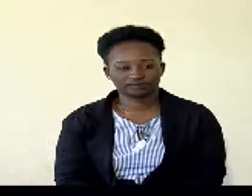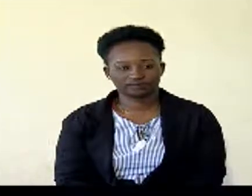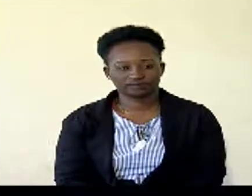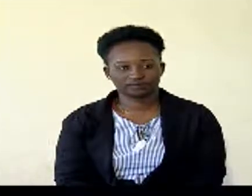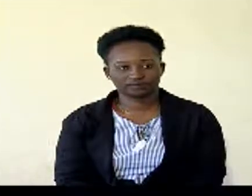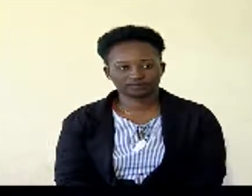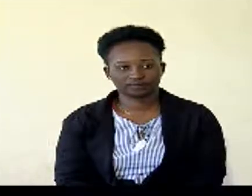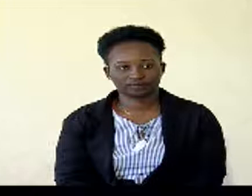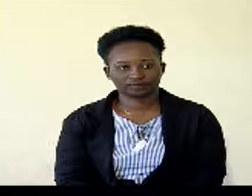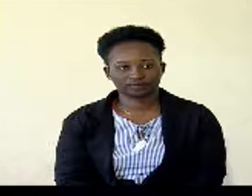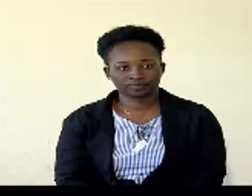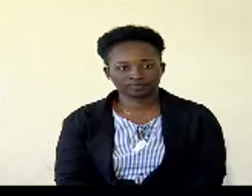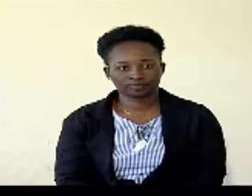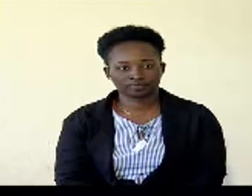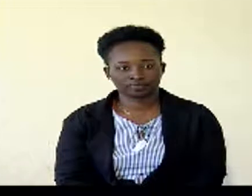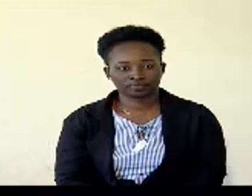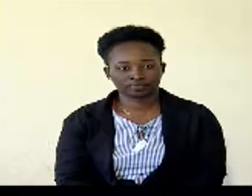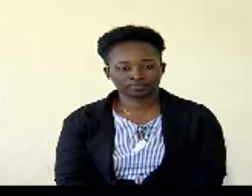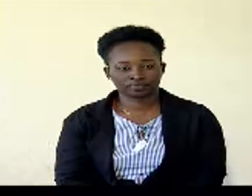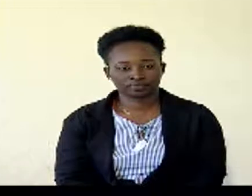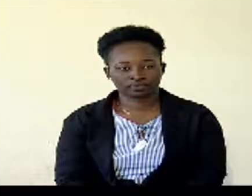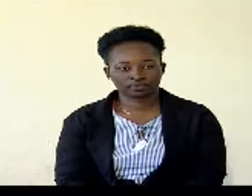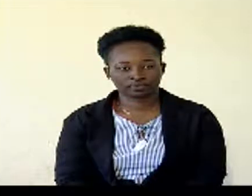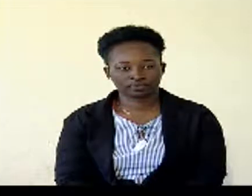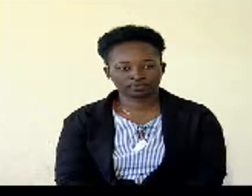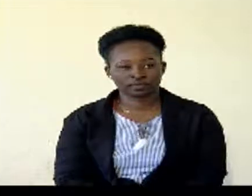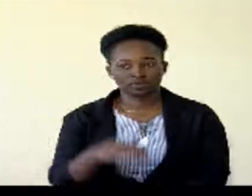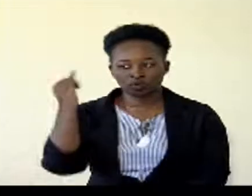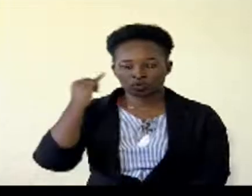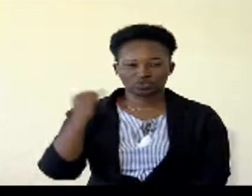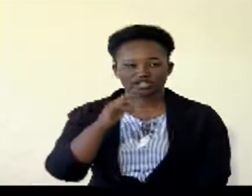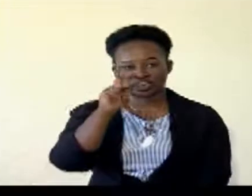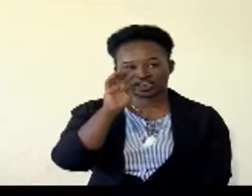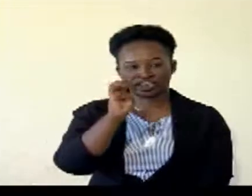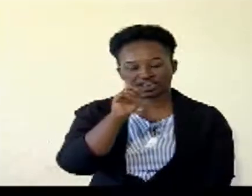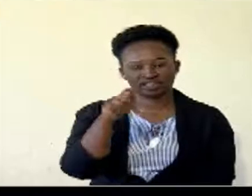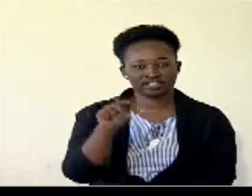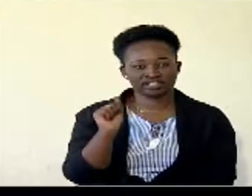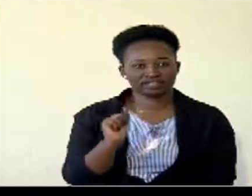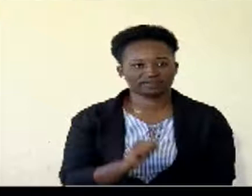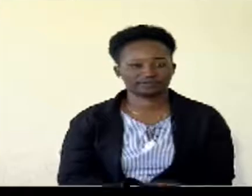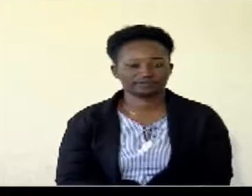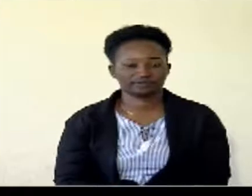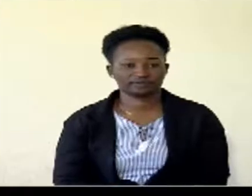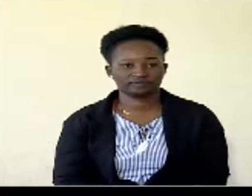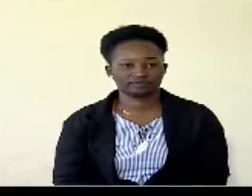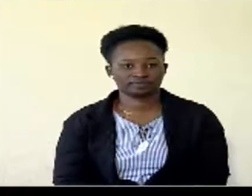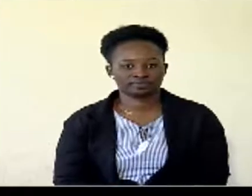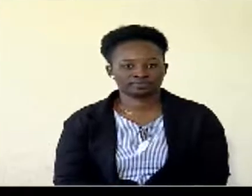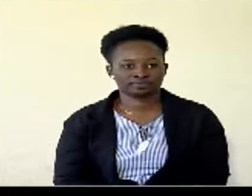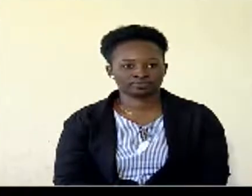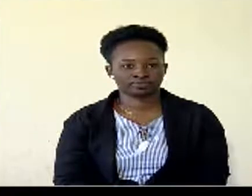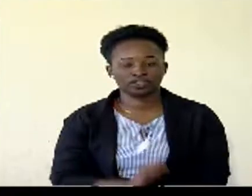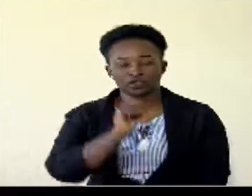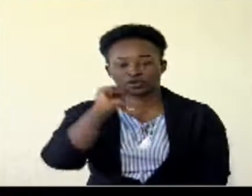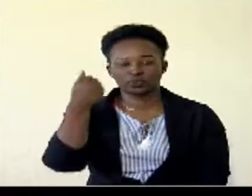Kaiser. Okay? Let me put this as Kaiser. That is our Kaiser. And there's another one called